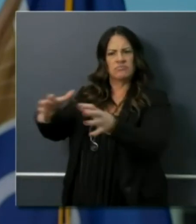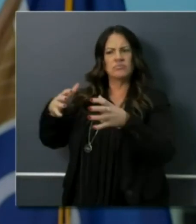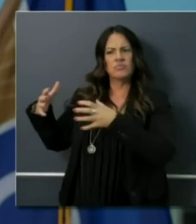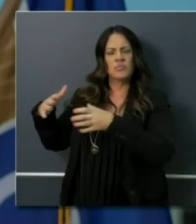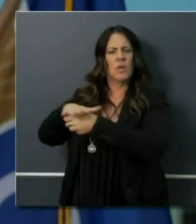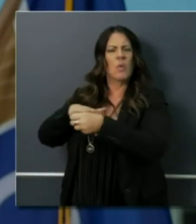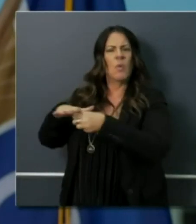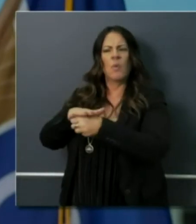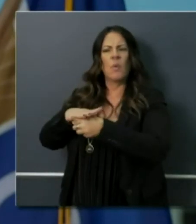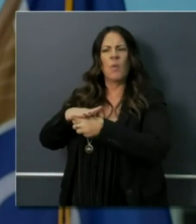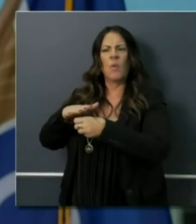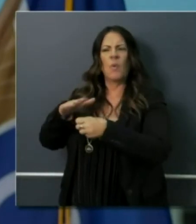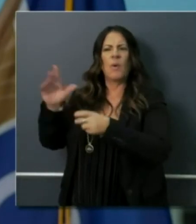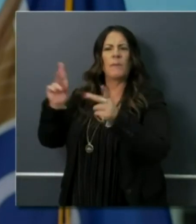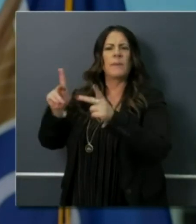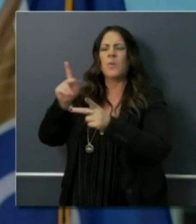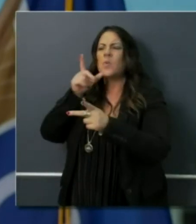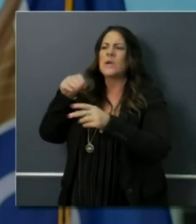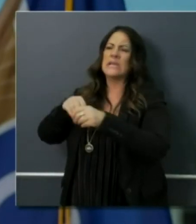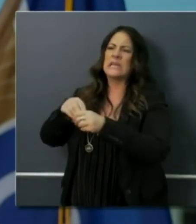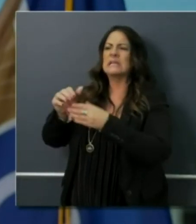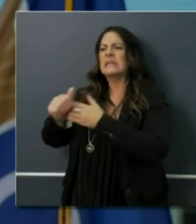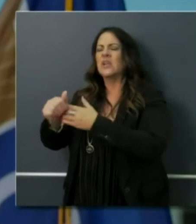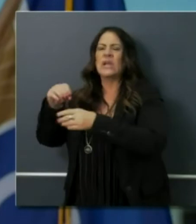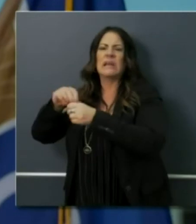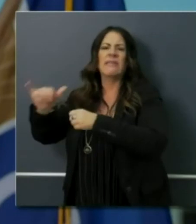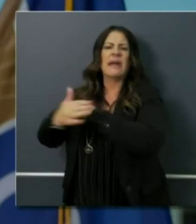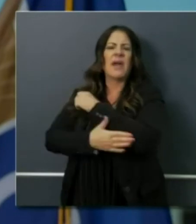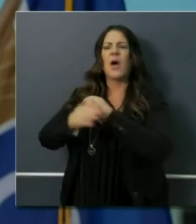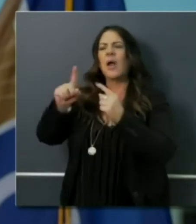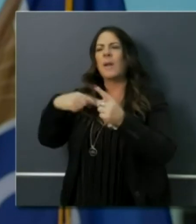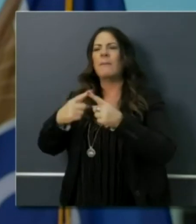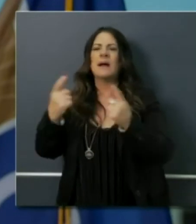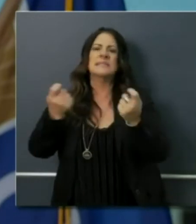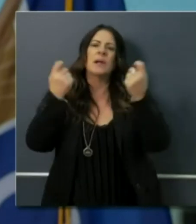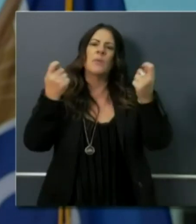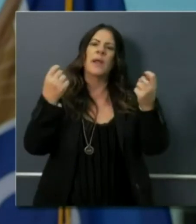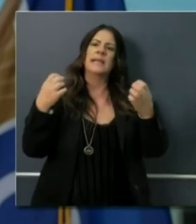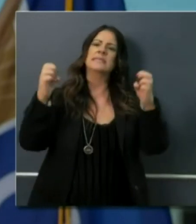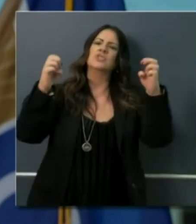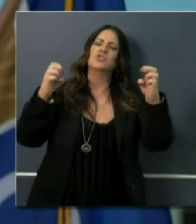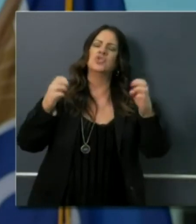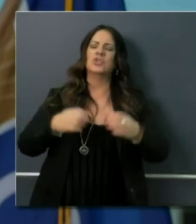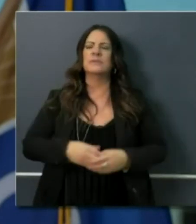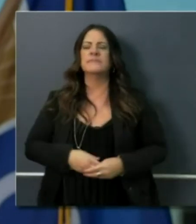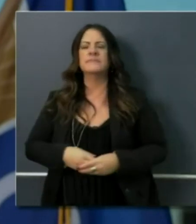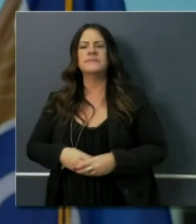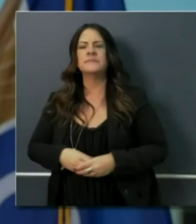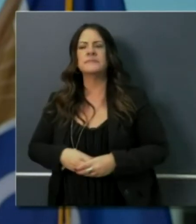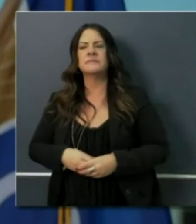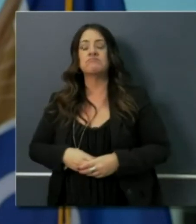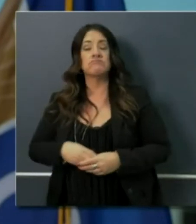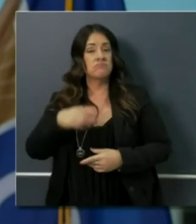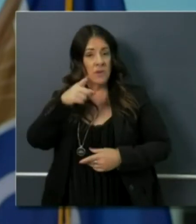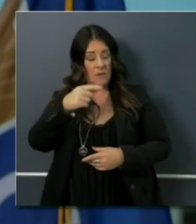local leaders in any part of the state about Easter services? And then also, have you been in contact with any local leaders about this